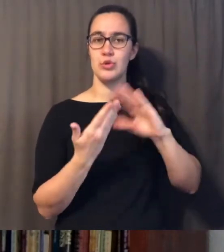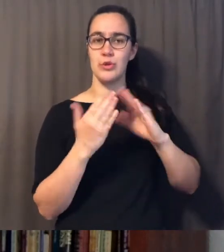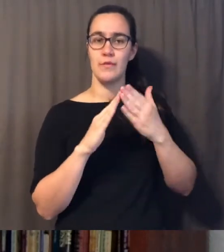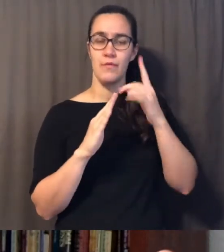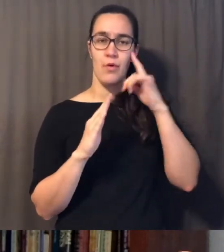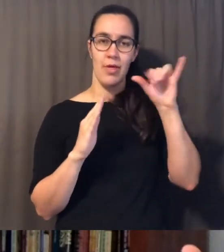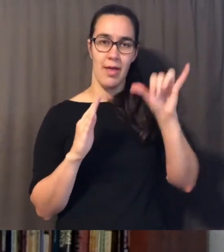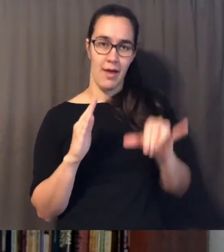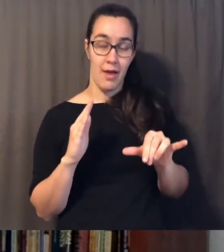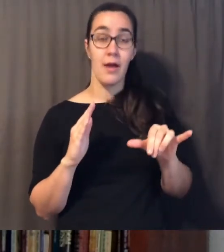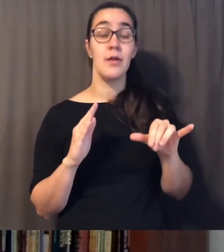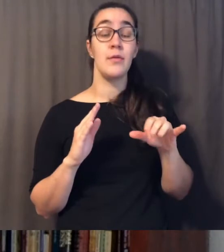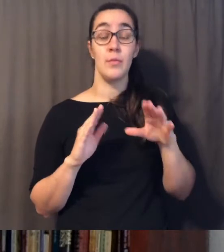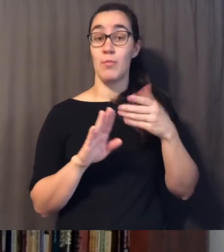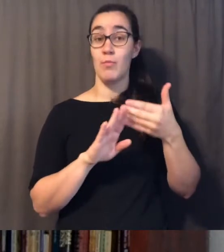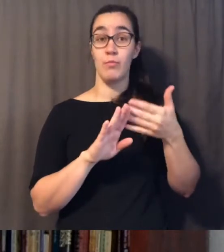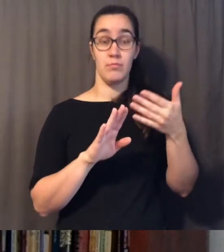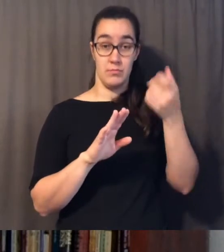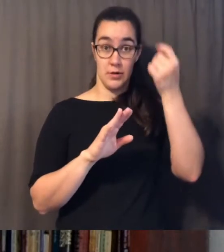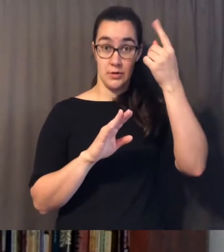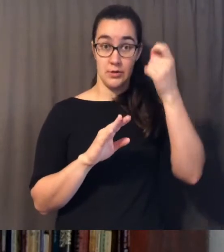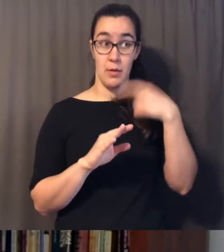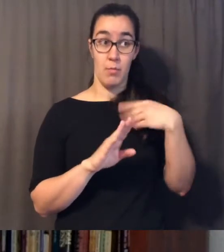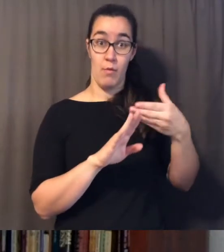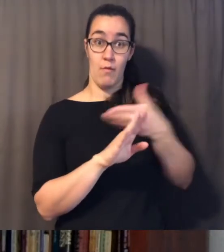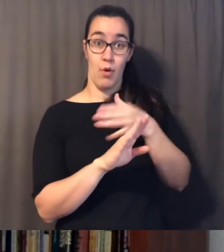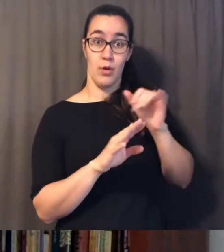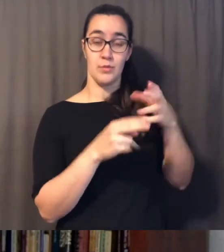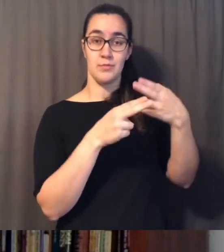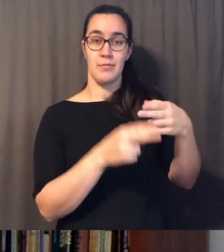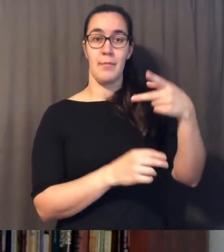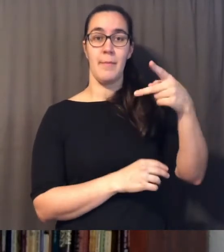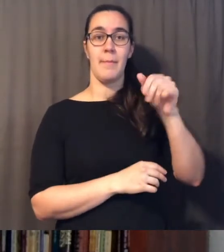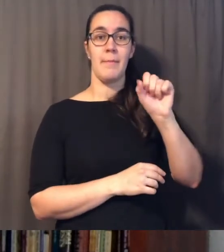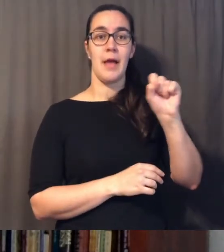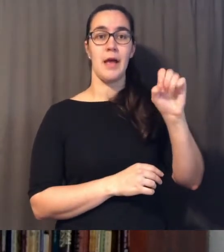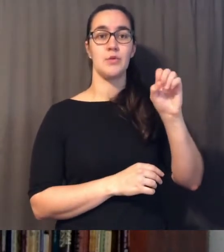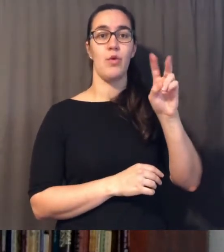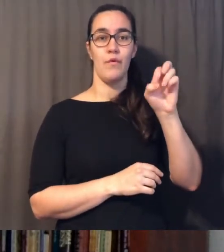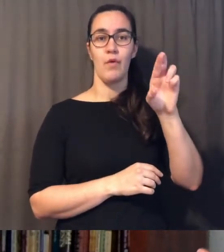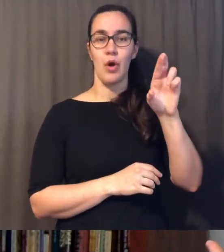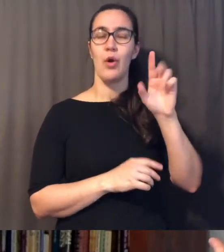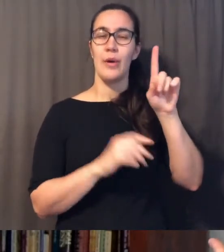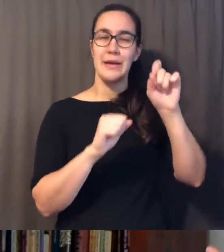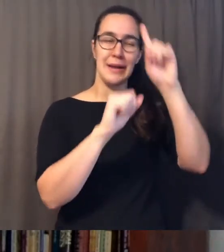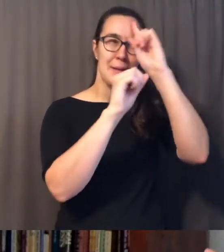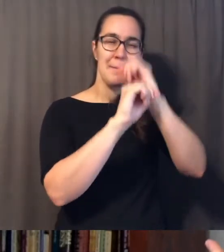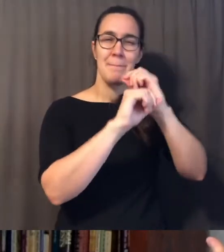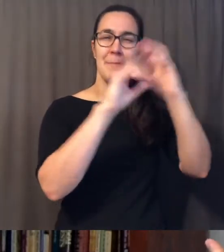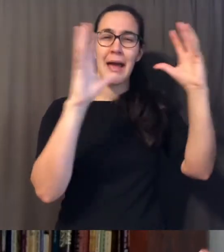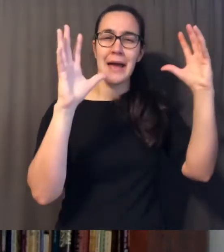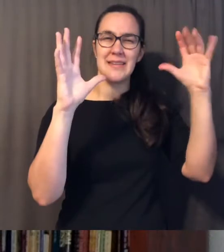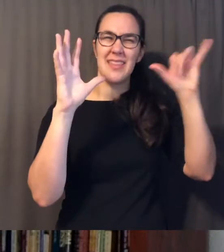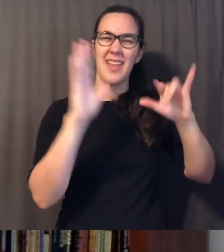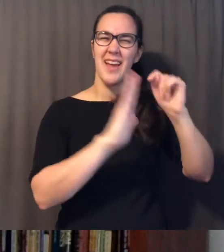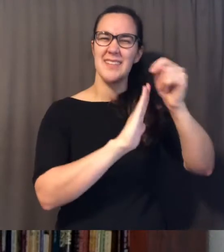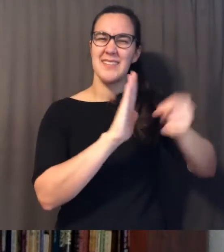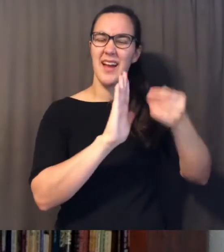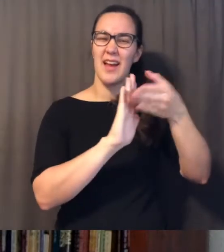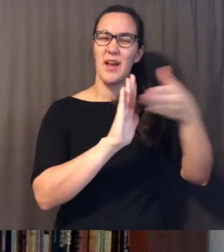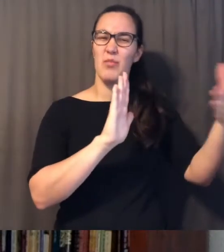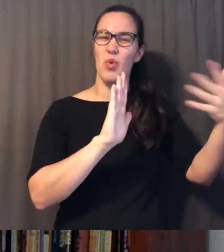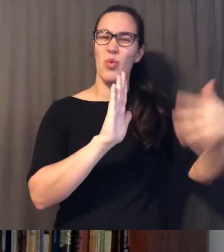with jesus the backdrop was passover and and i have to imagine that of the so many years